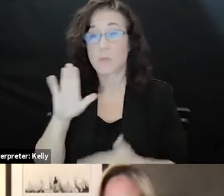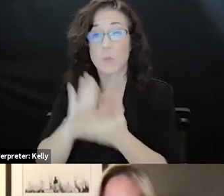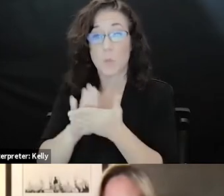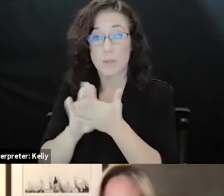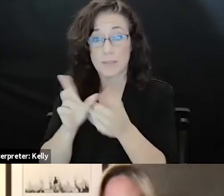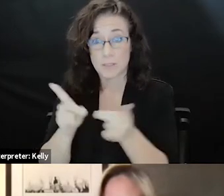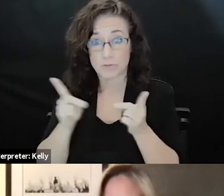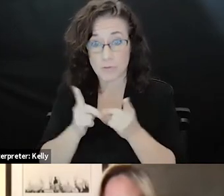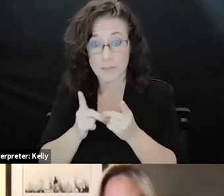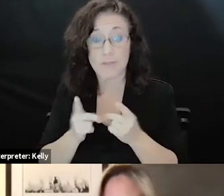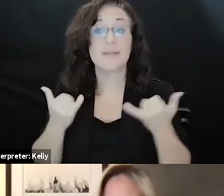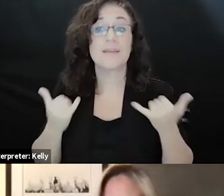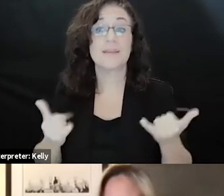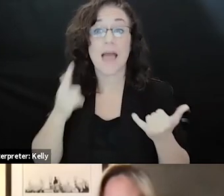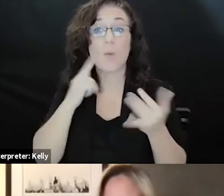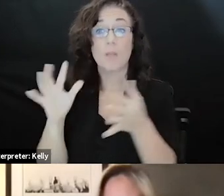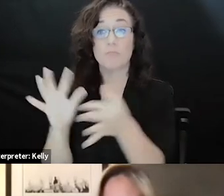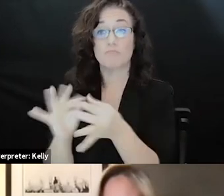about interpretation